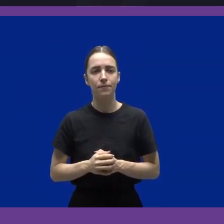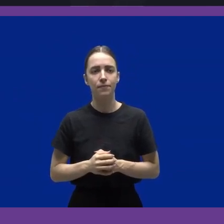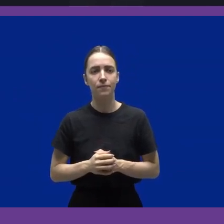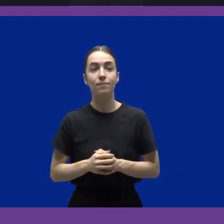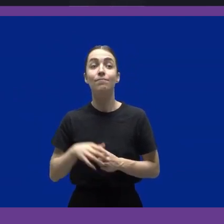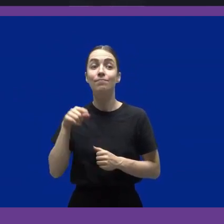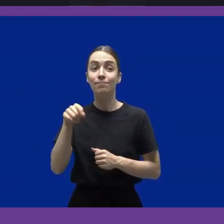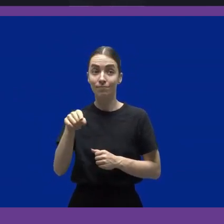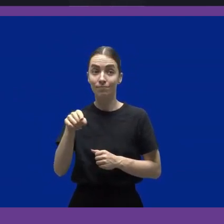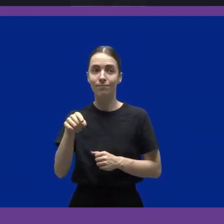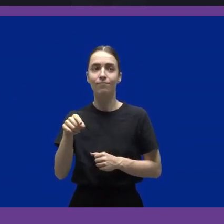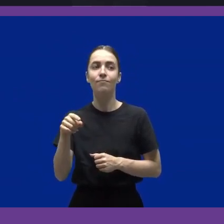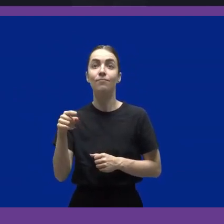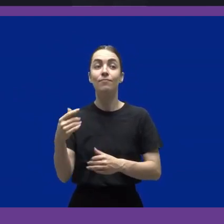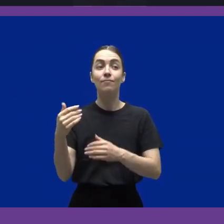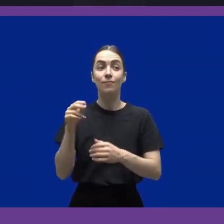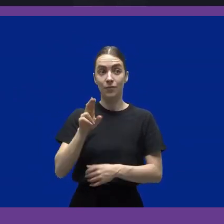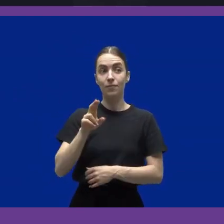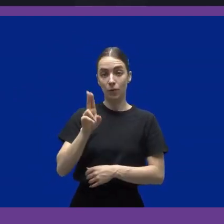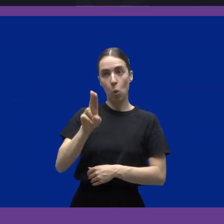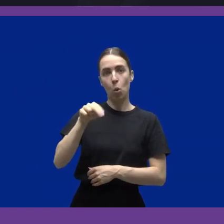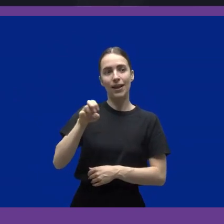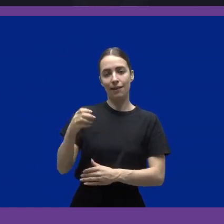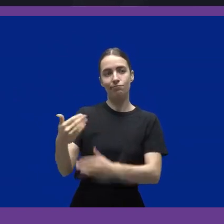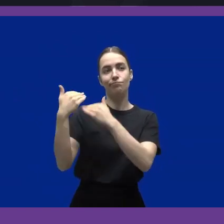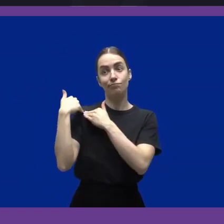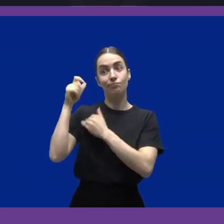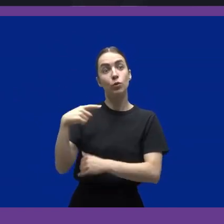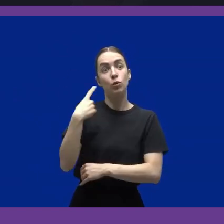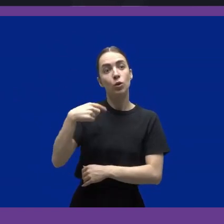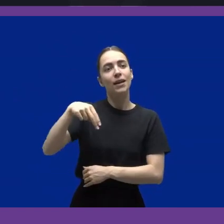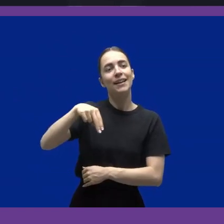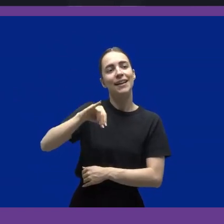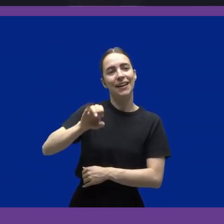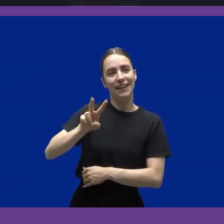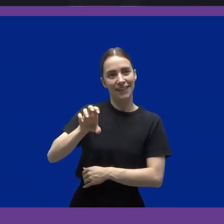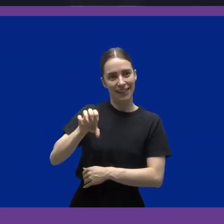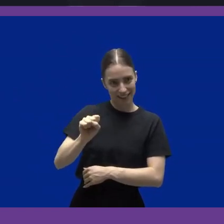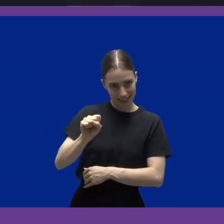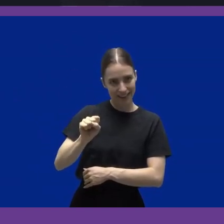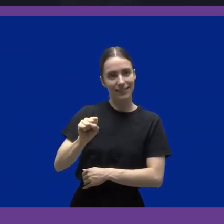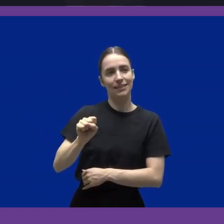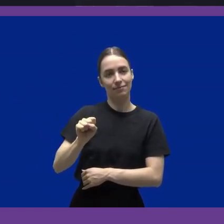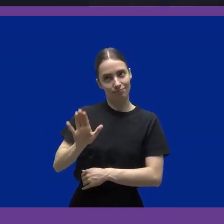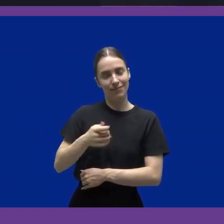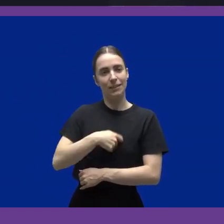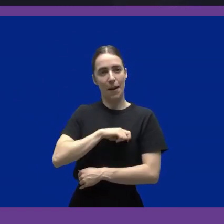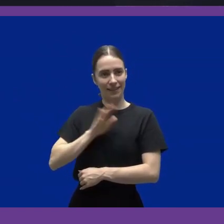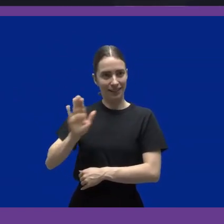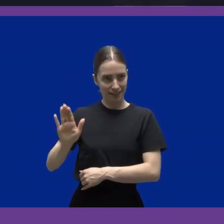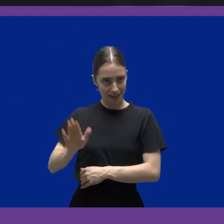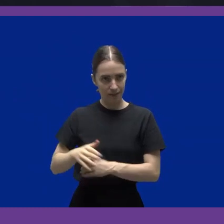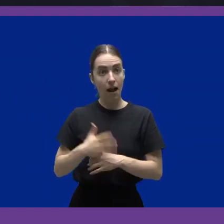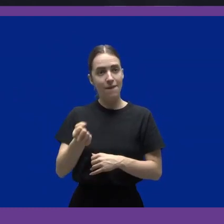committees. Another issue that I would like to highlight is that all those documents are interrelated. I mean, the